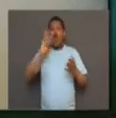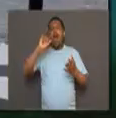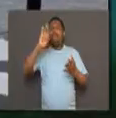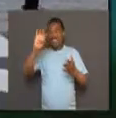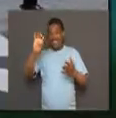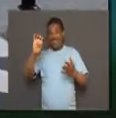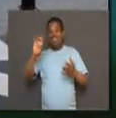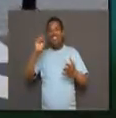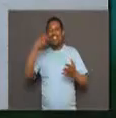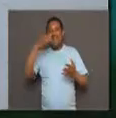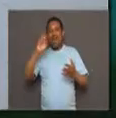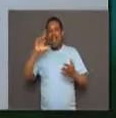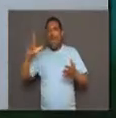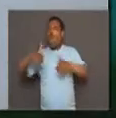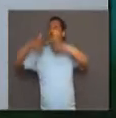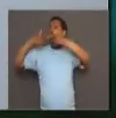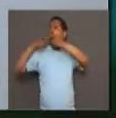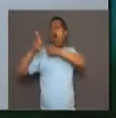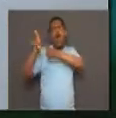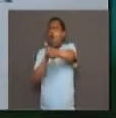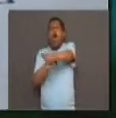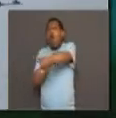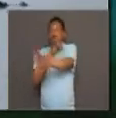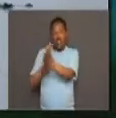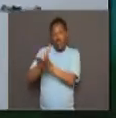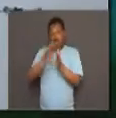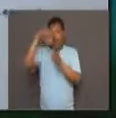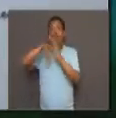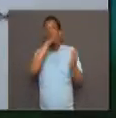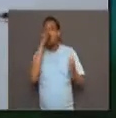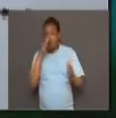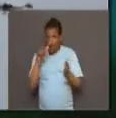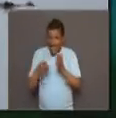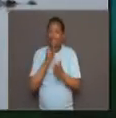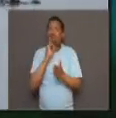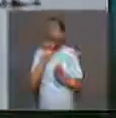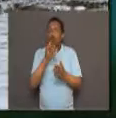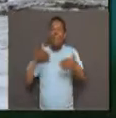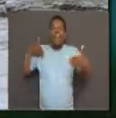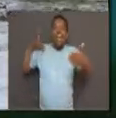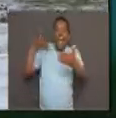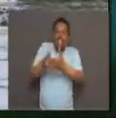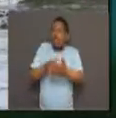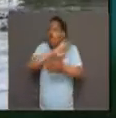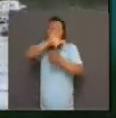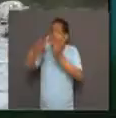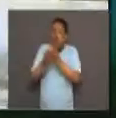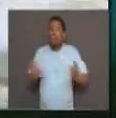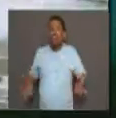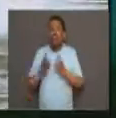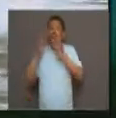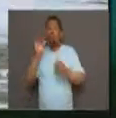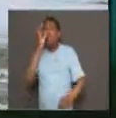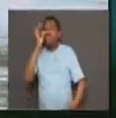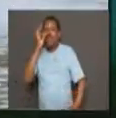Shebele is the longest river in Ethiopia, it does not reach all the way to the